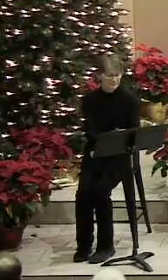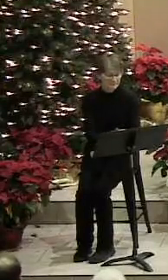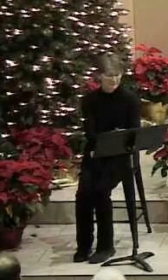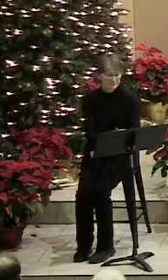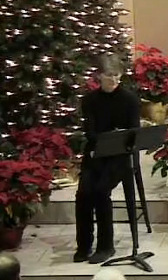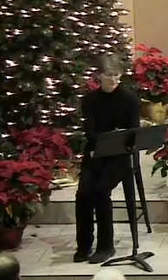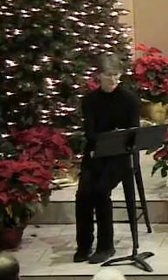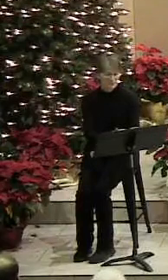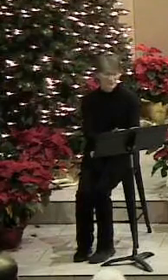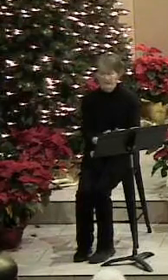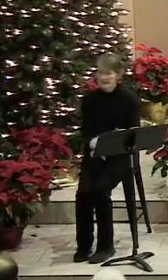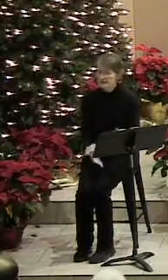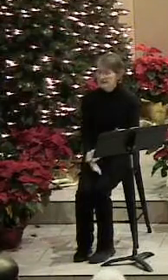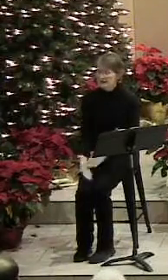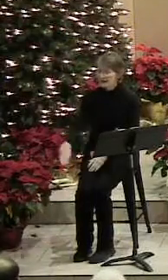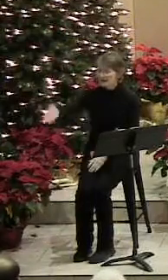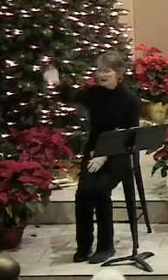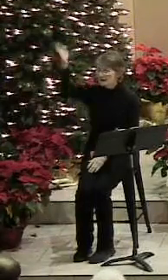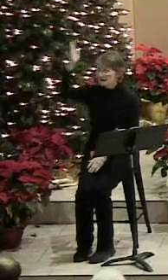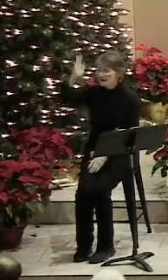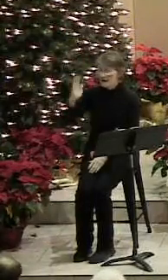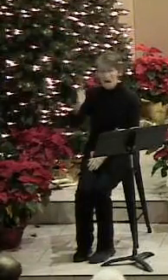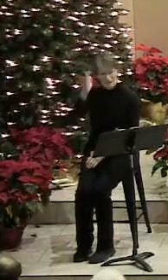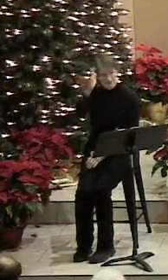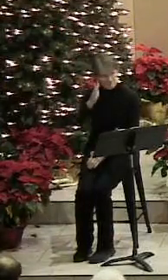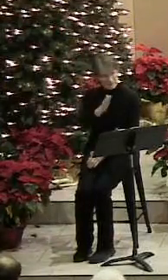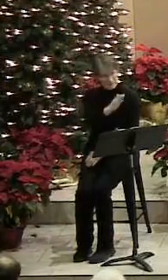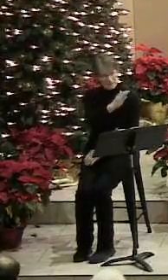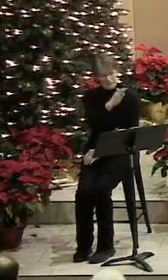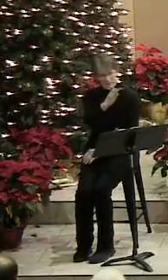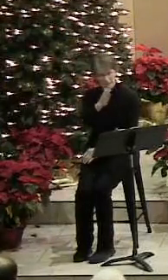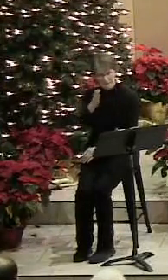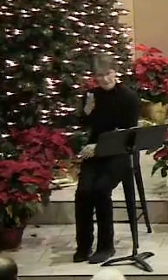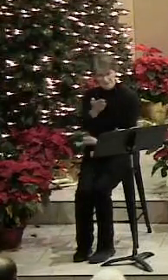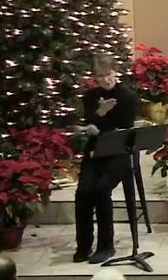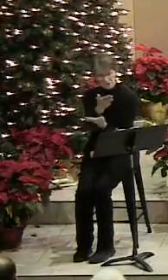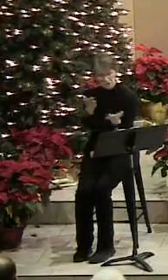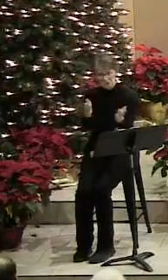God bless us in his mercy.